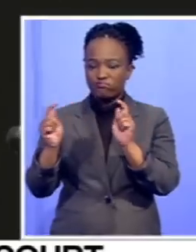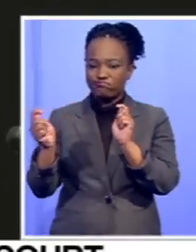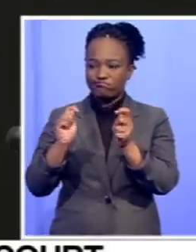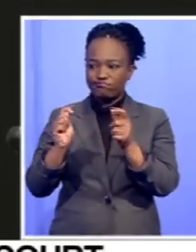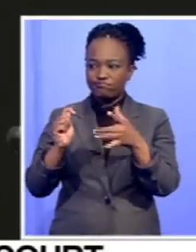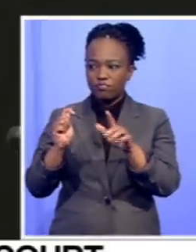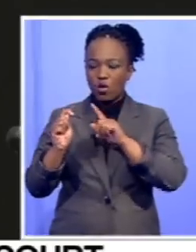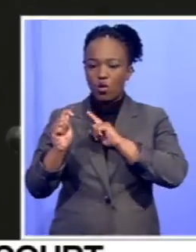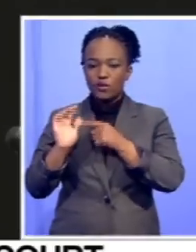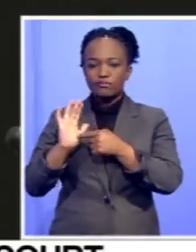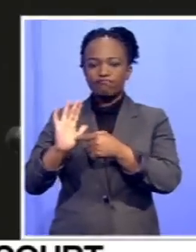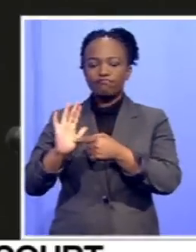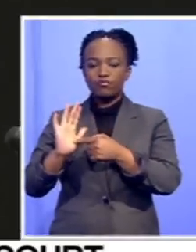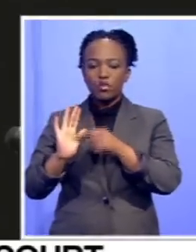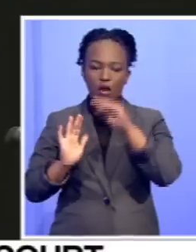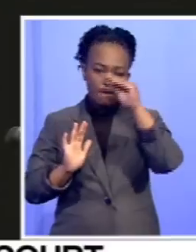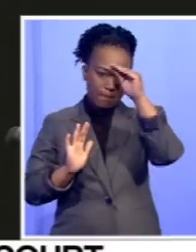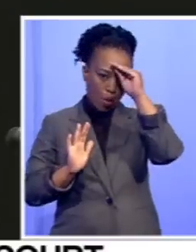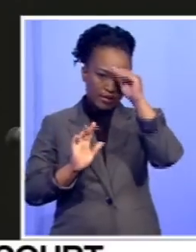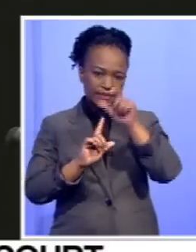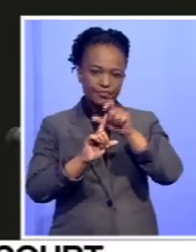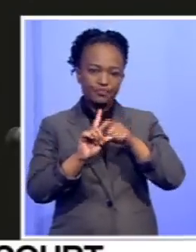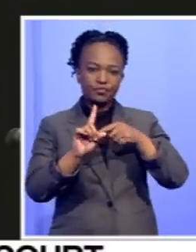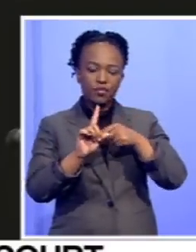by and intended by Warrant Officer Smith to be in it.